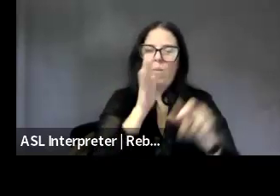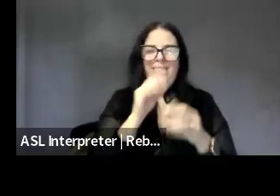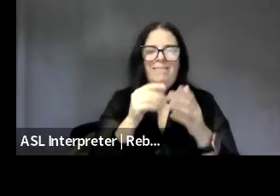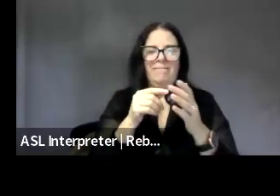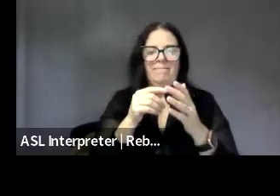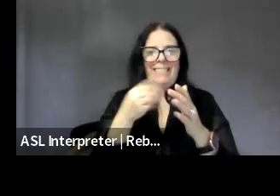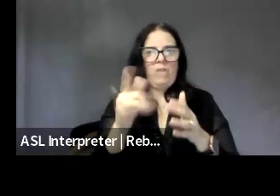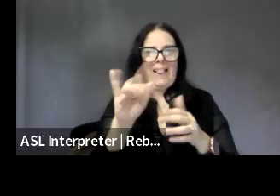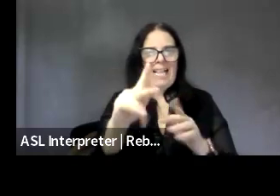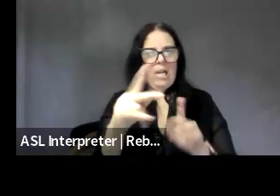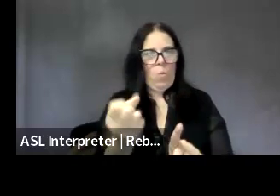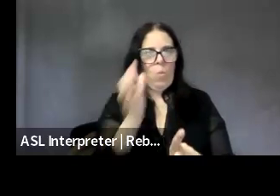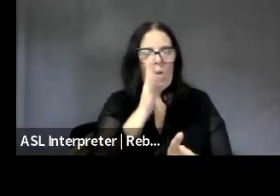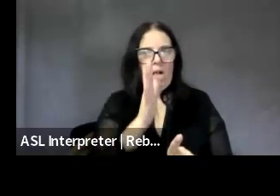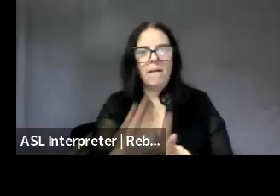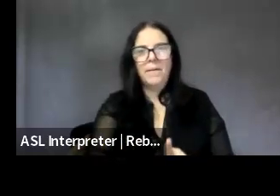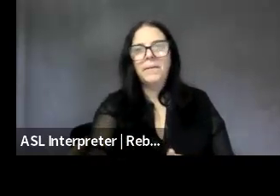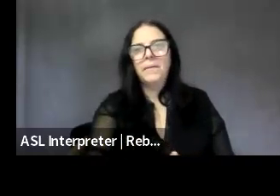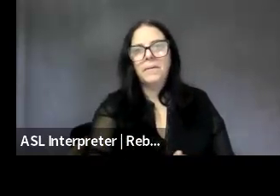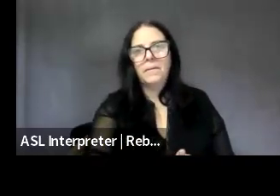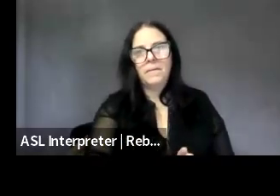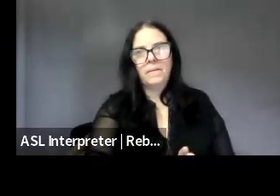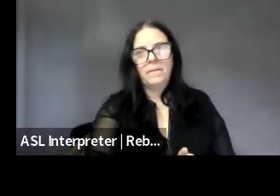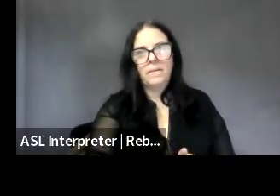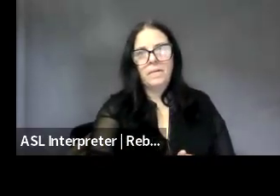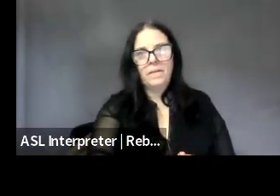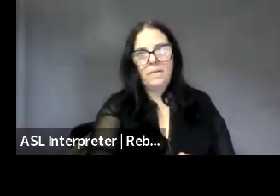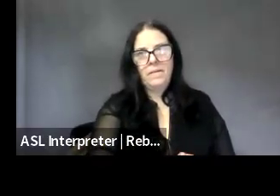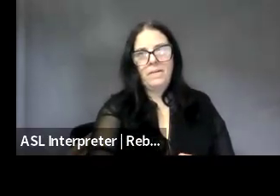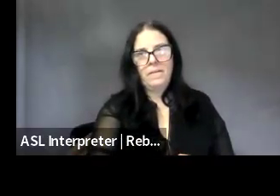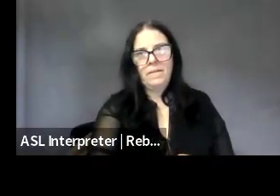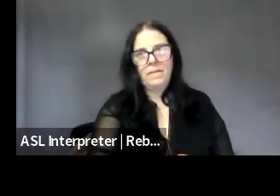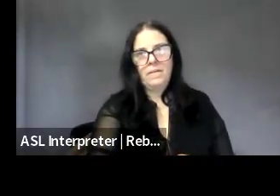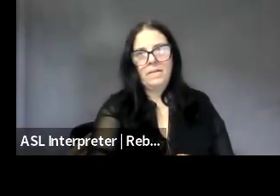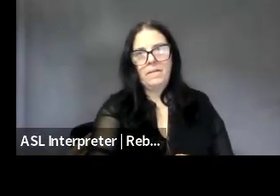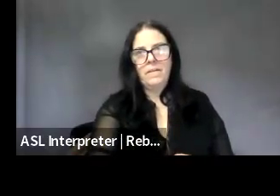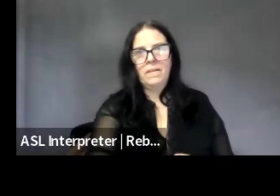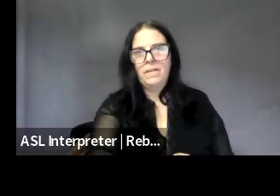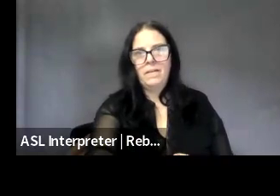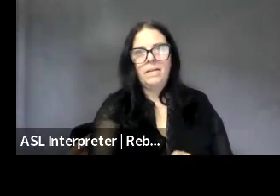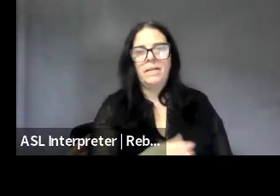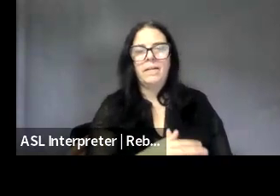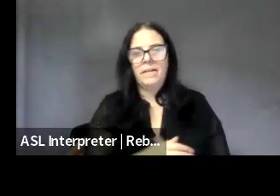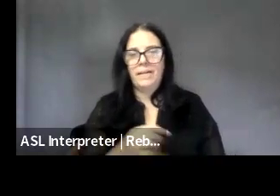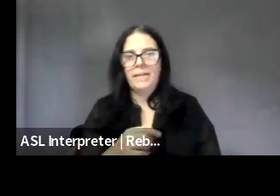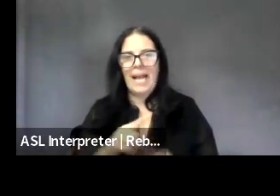but it includes an introduction to your organization with background information, an